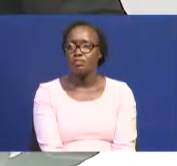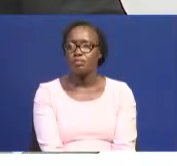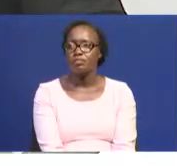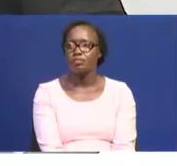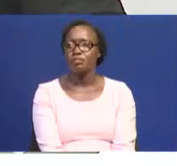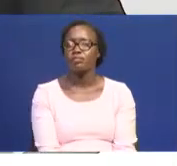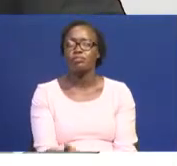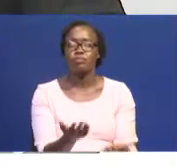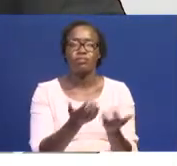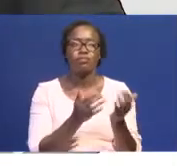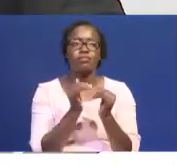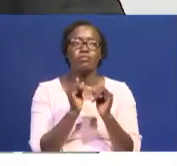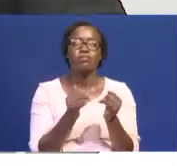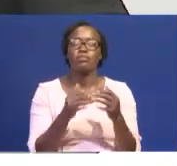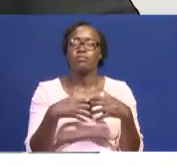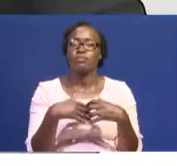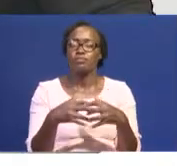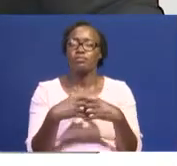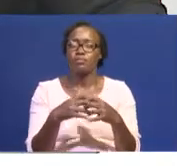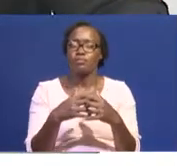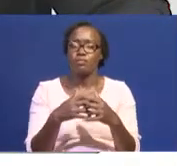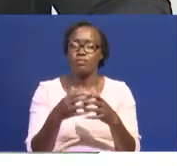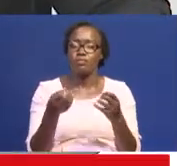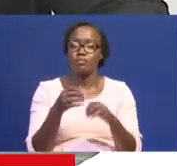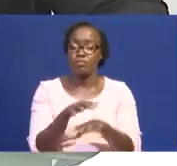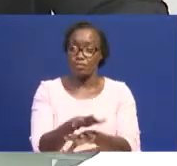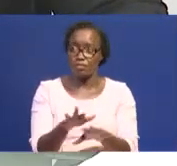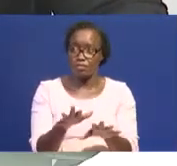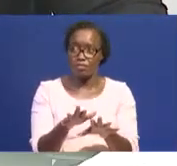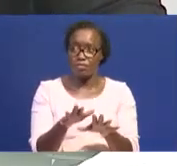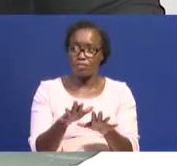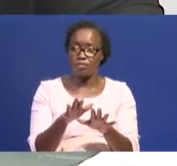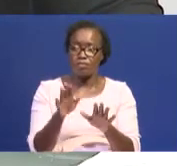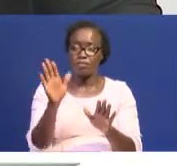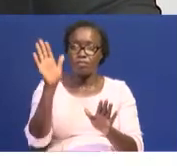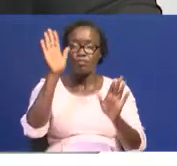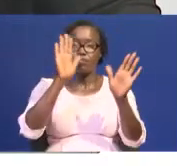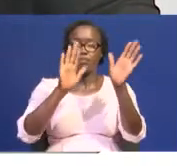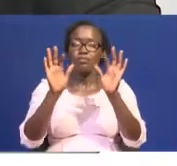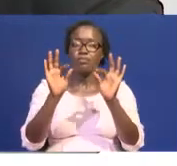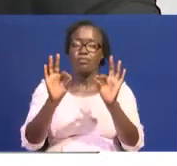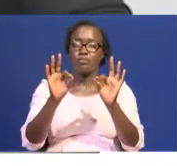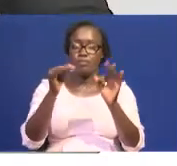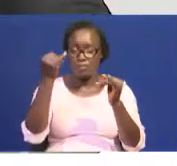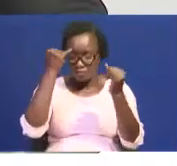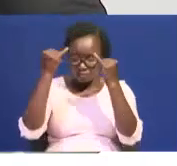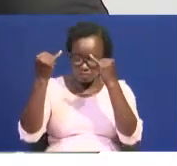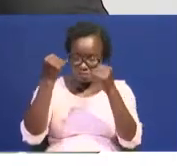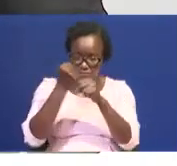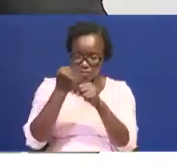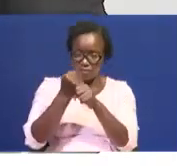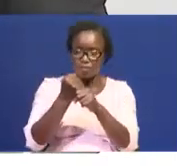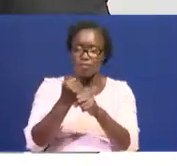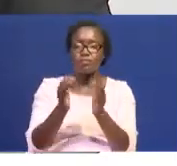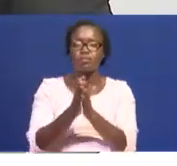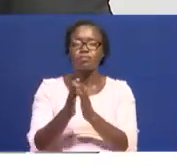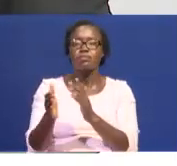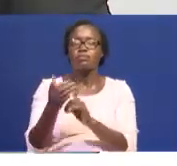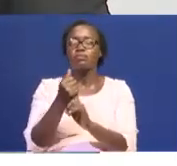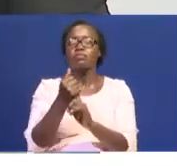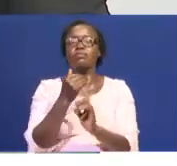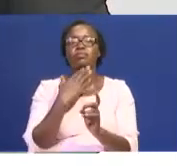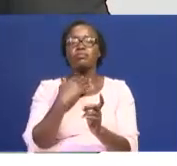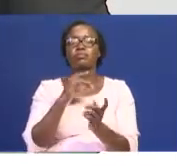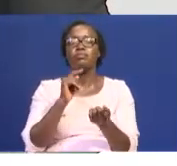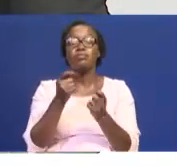Let's shift gears now to business, and engineers should integrate climate smart innovation in their work to meet the demands of changing times.